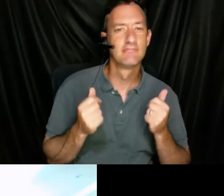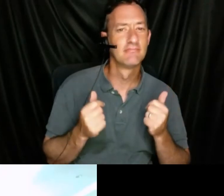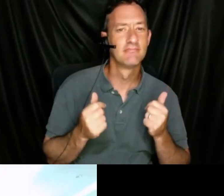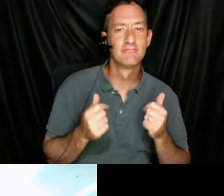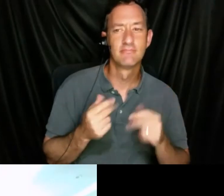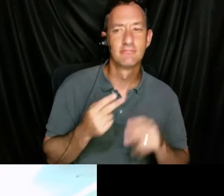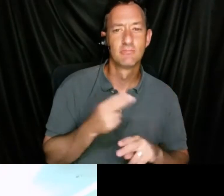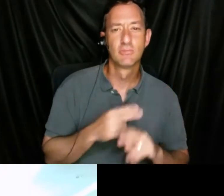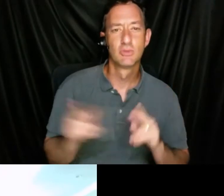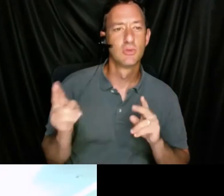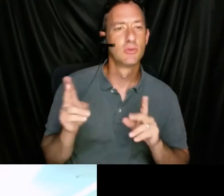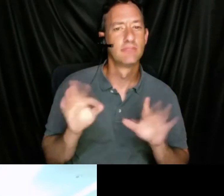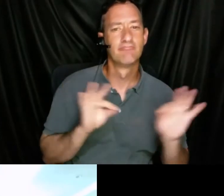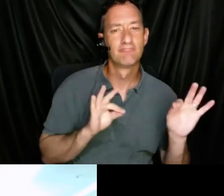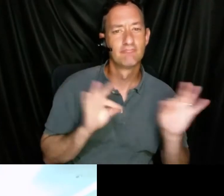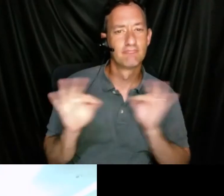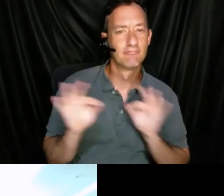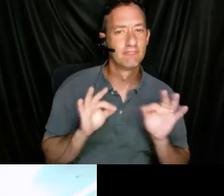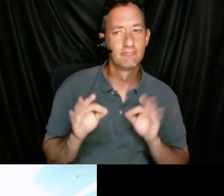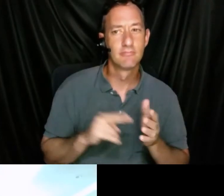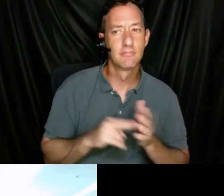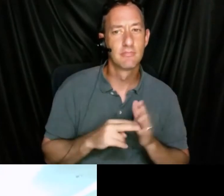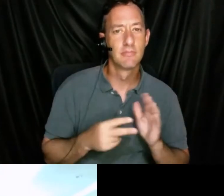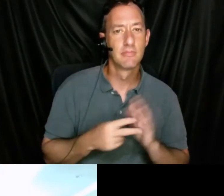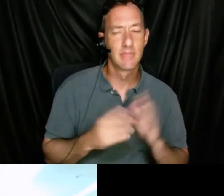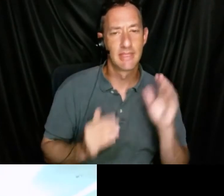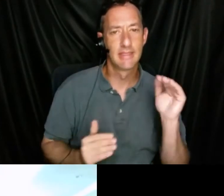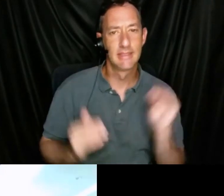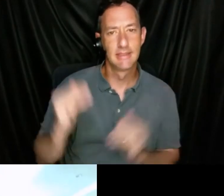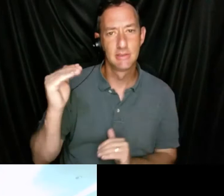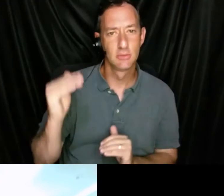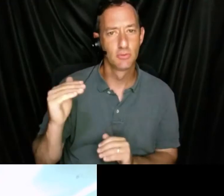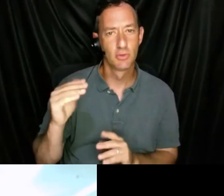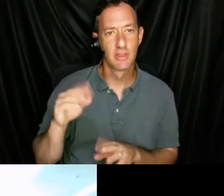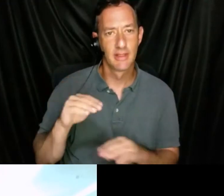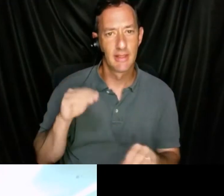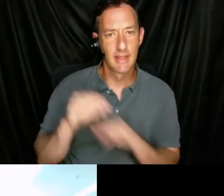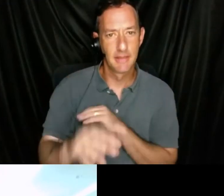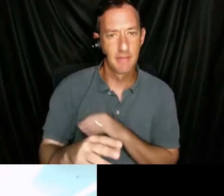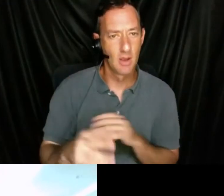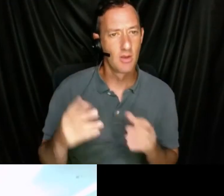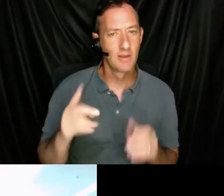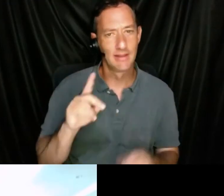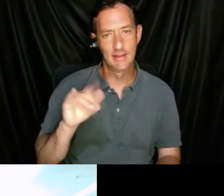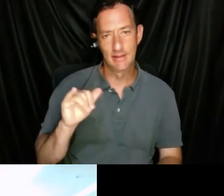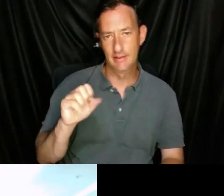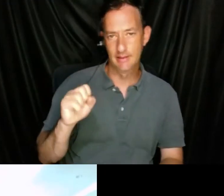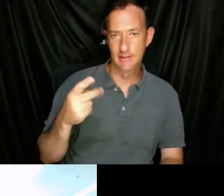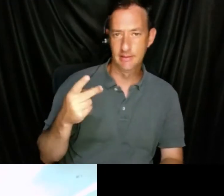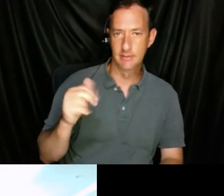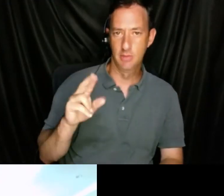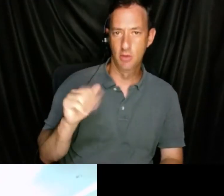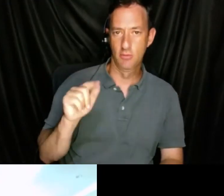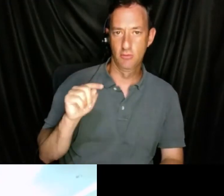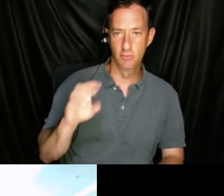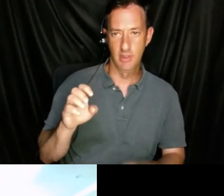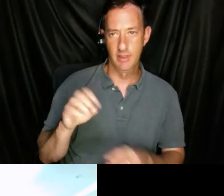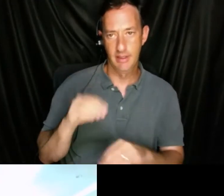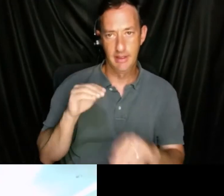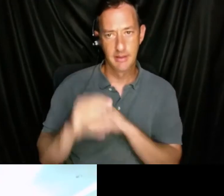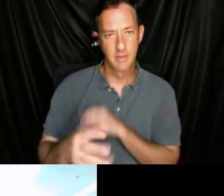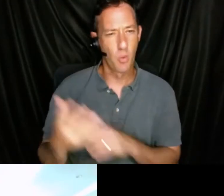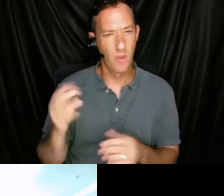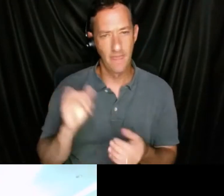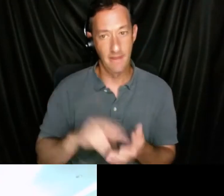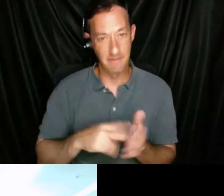and short primer on disparate impact and what that term itself means, if you wouldn't mind